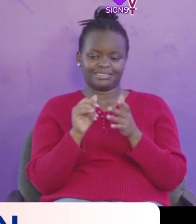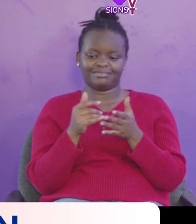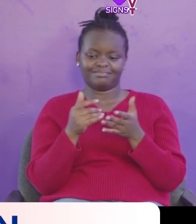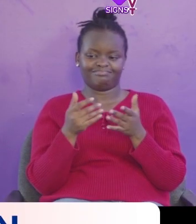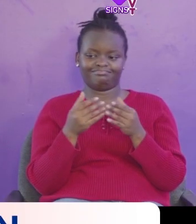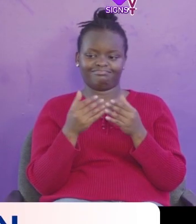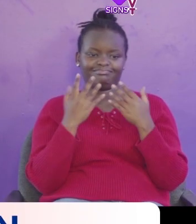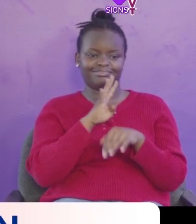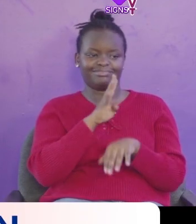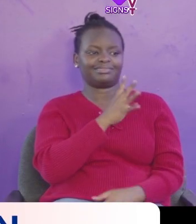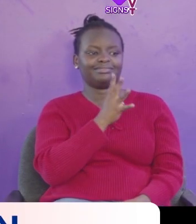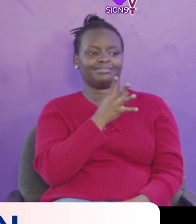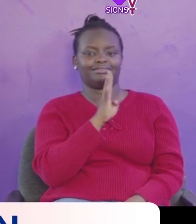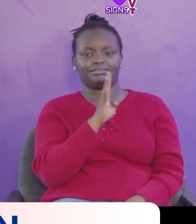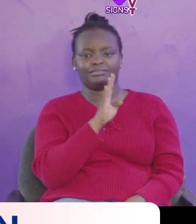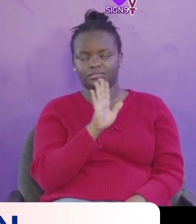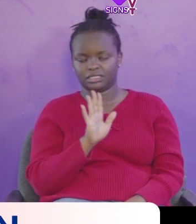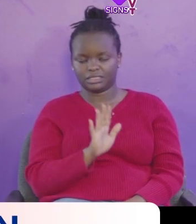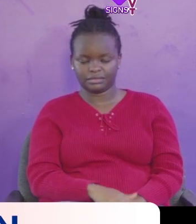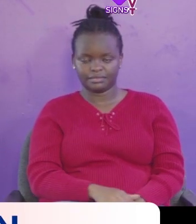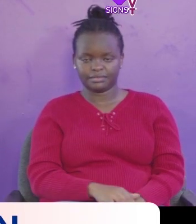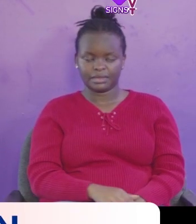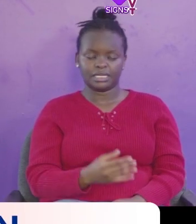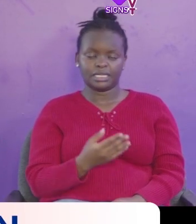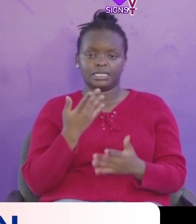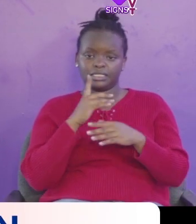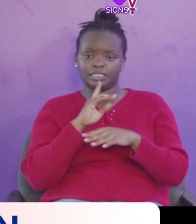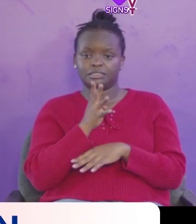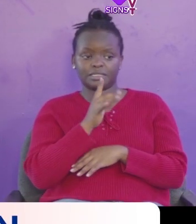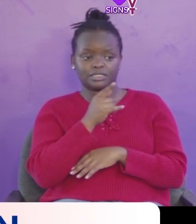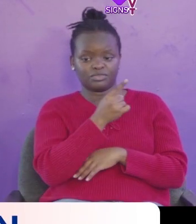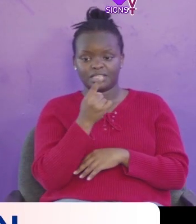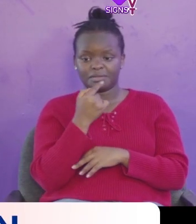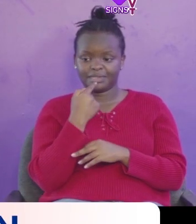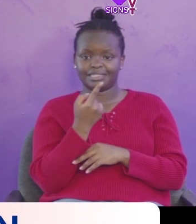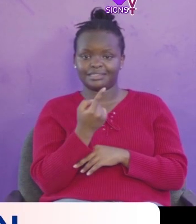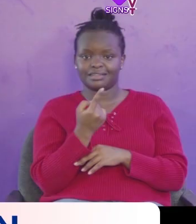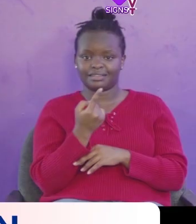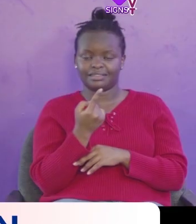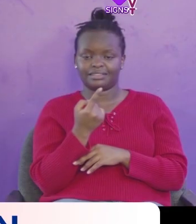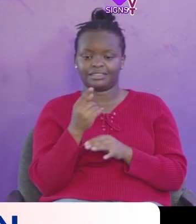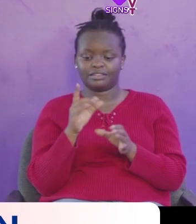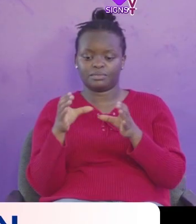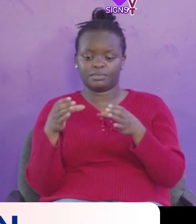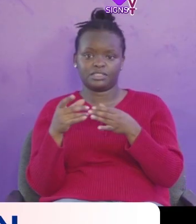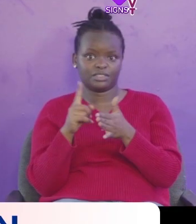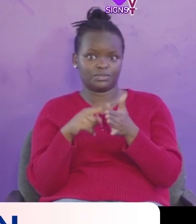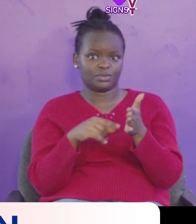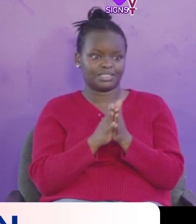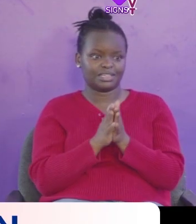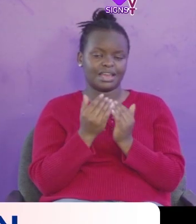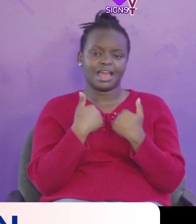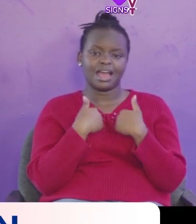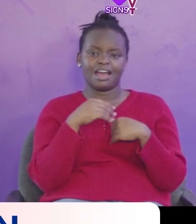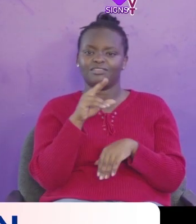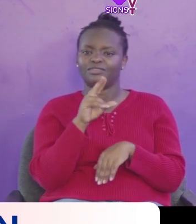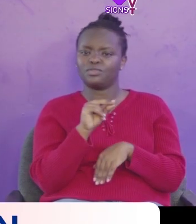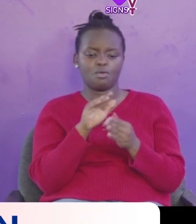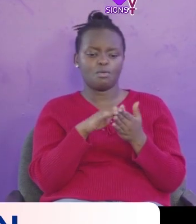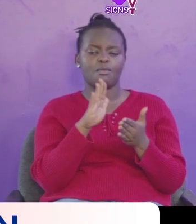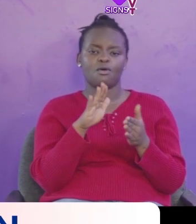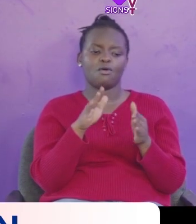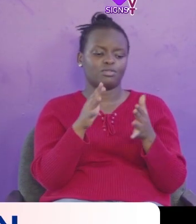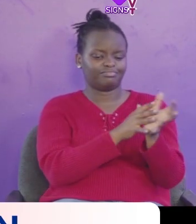address. So he talked to them and told the community that there is no more demolition that are